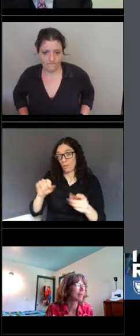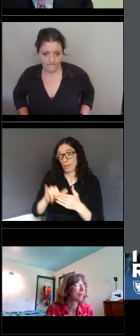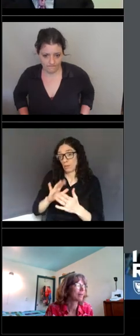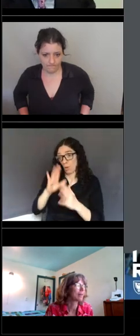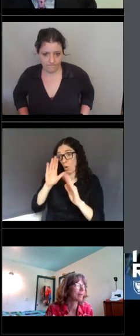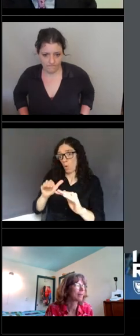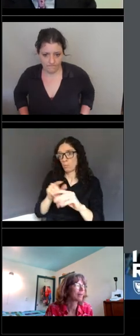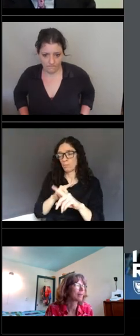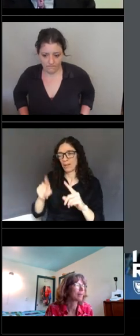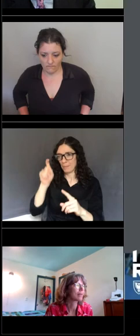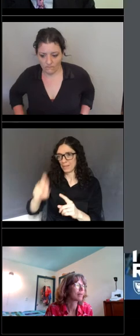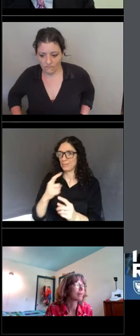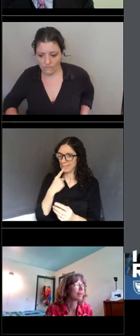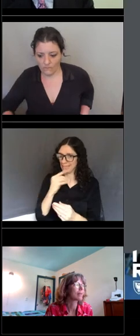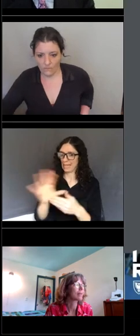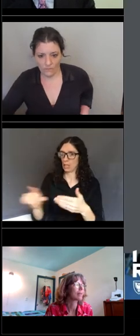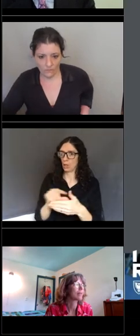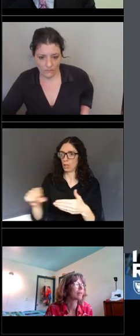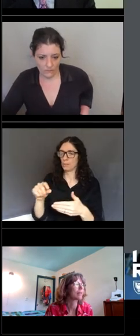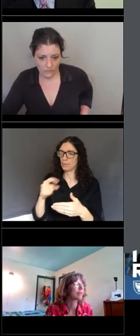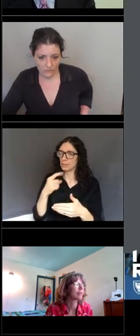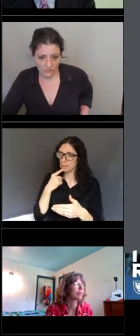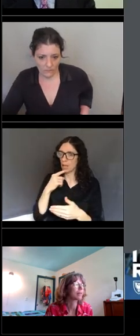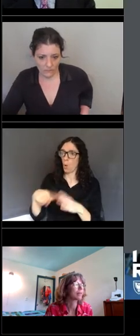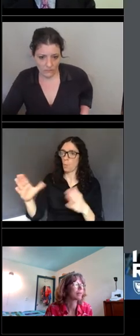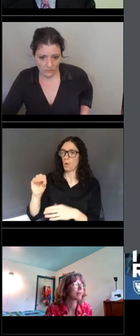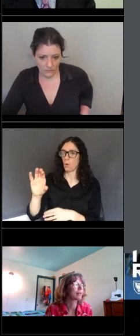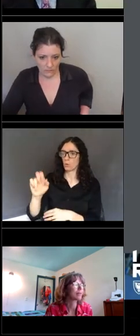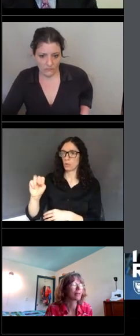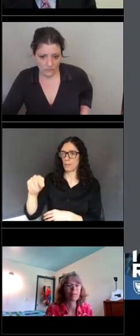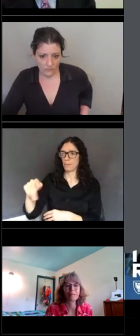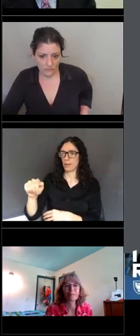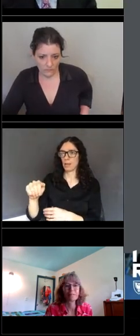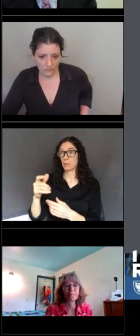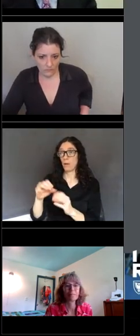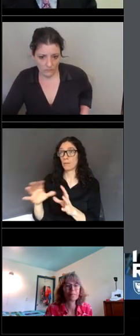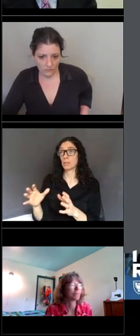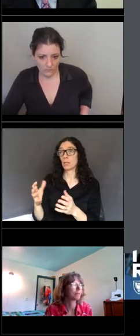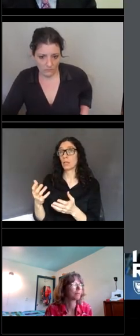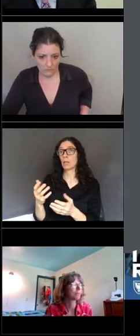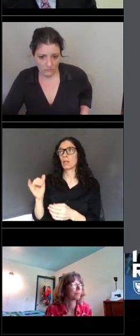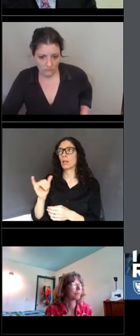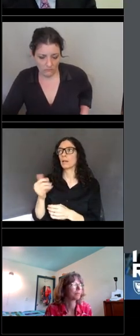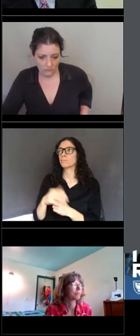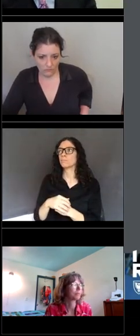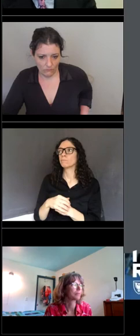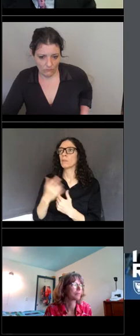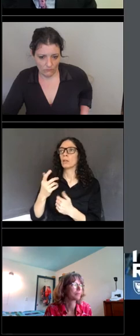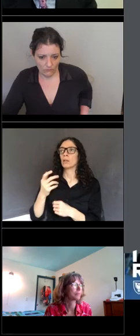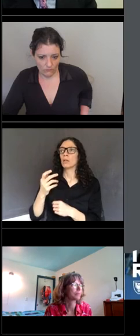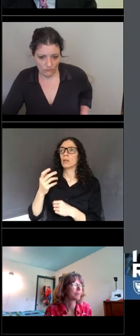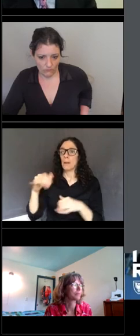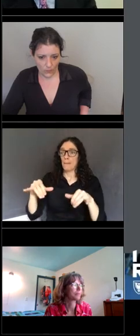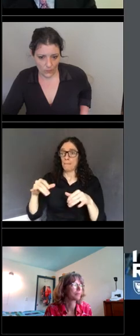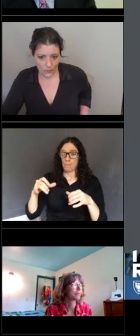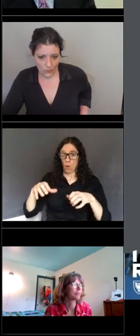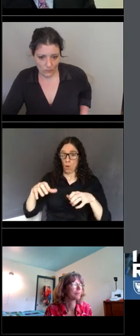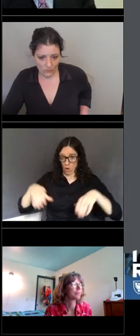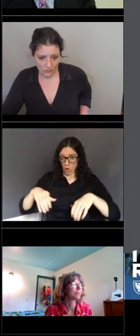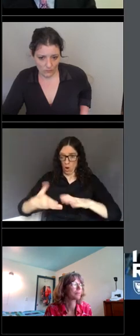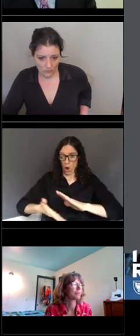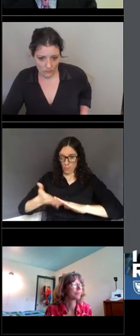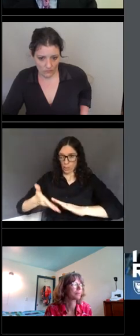ocean MPAs, obviously, clearly, in terms of, you know, like concrete operational measures, are more limited. You